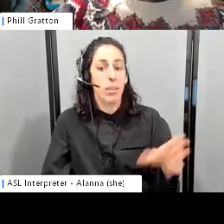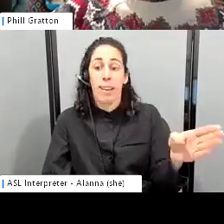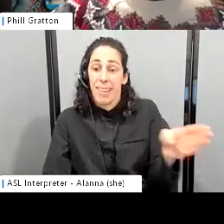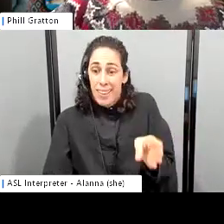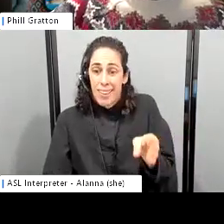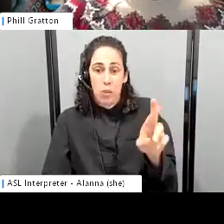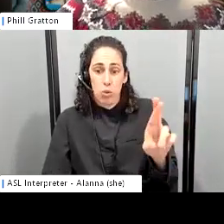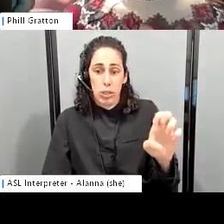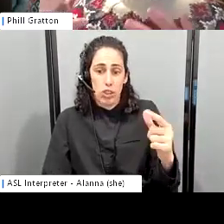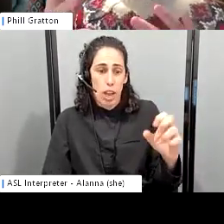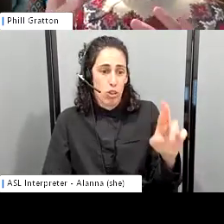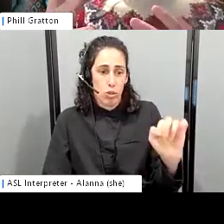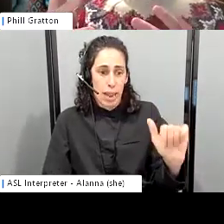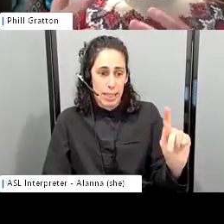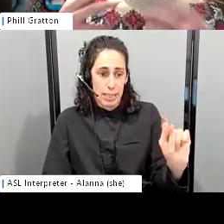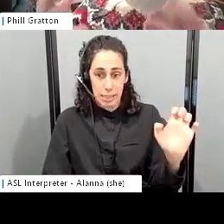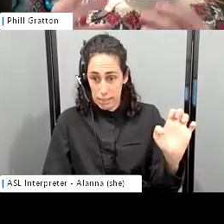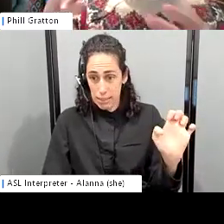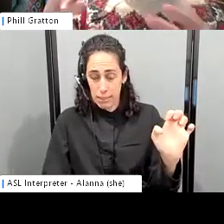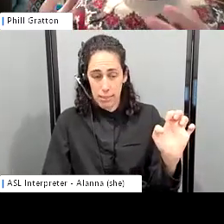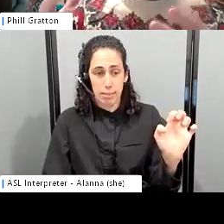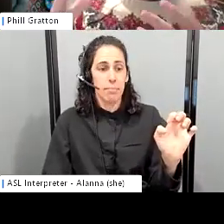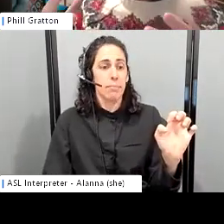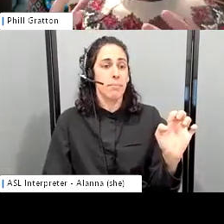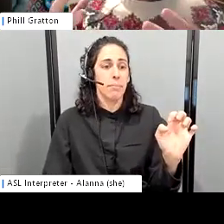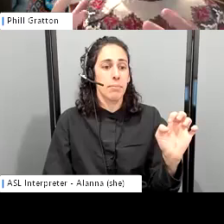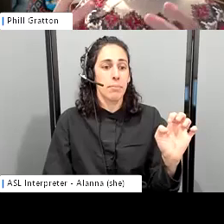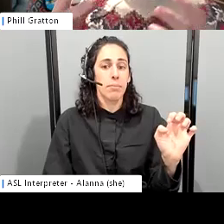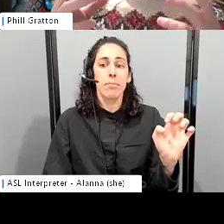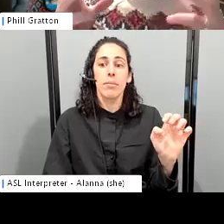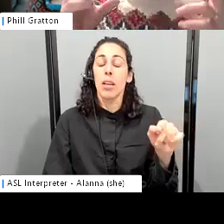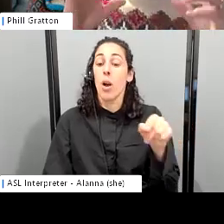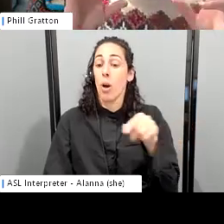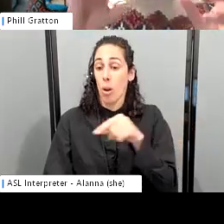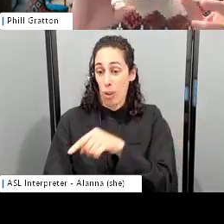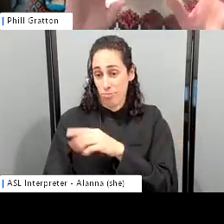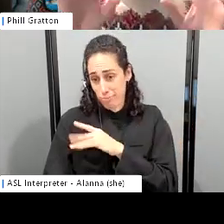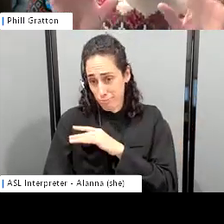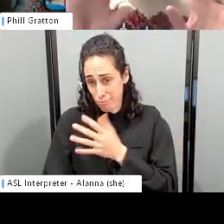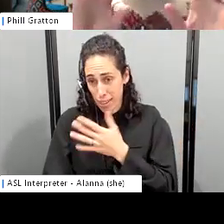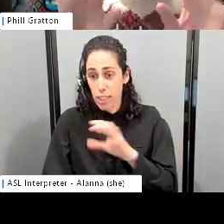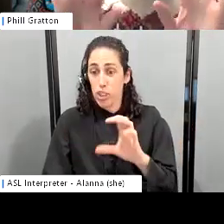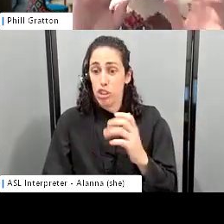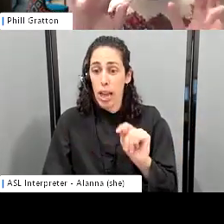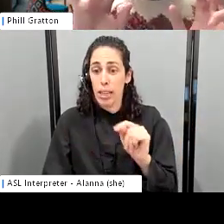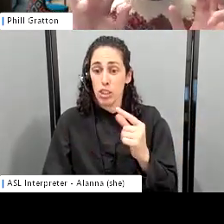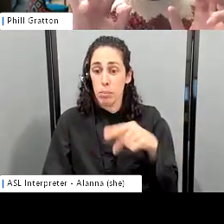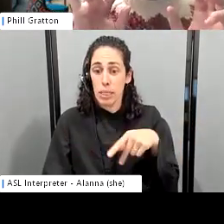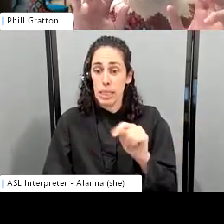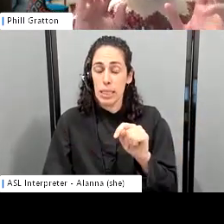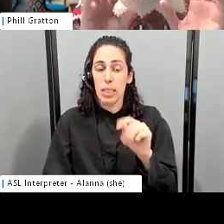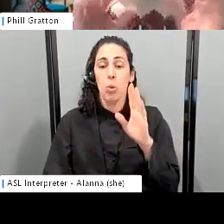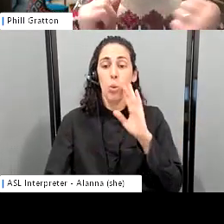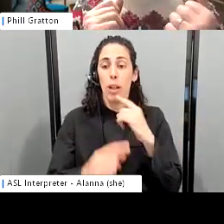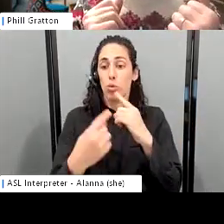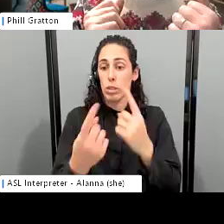regenerate. So one thing about ChatGPT is it never gives you the same answer twice. It'll give you a slightly different version of itself.